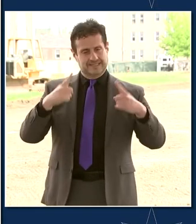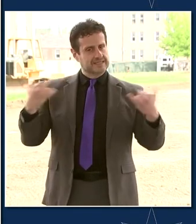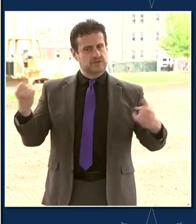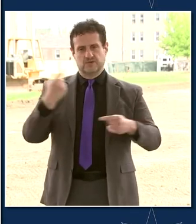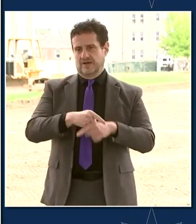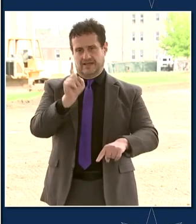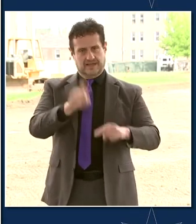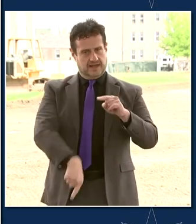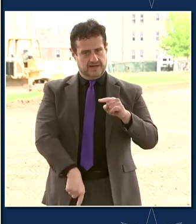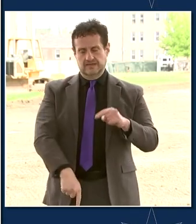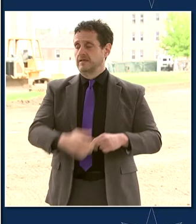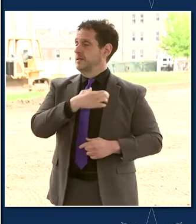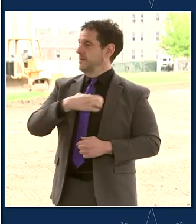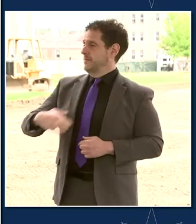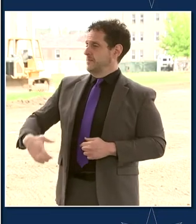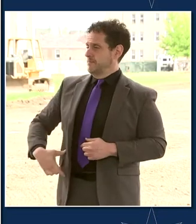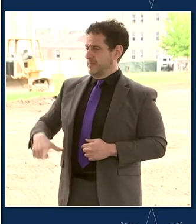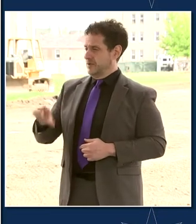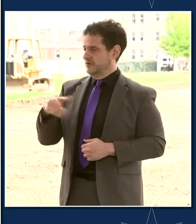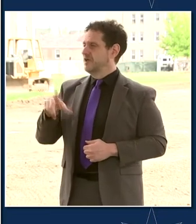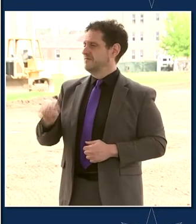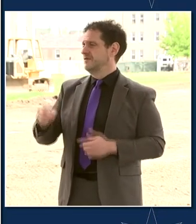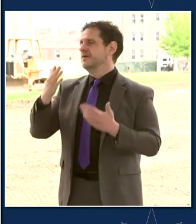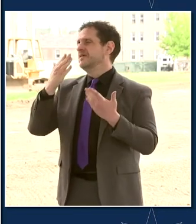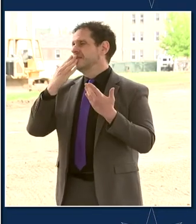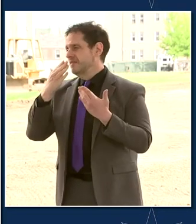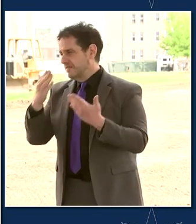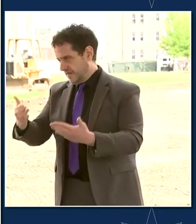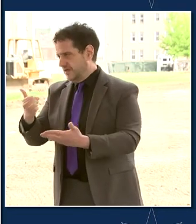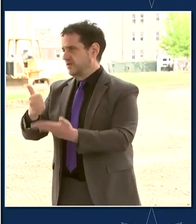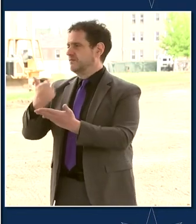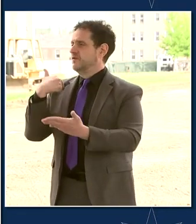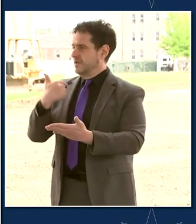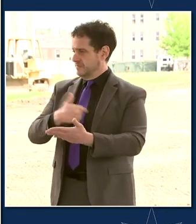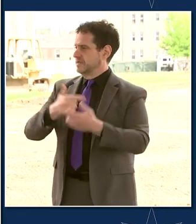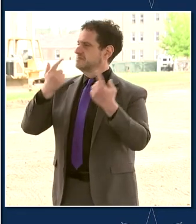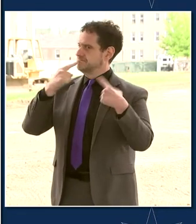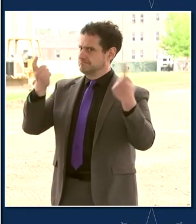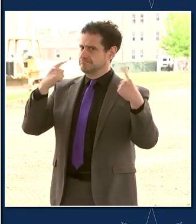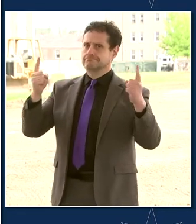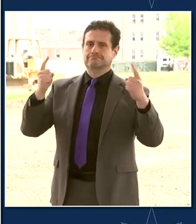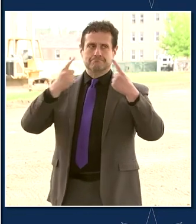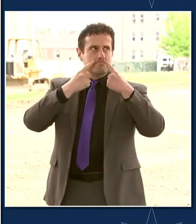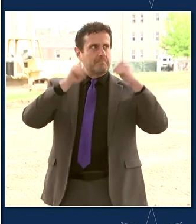Mayor Lightfoot, thank you for getting us to the finish line, honestly.